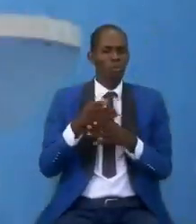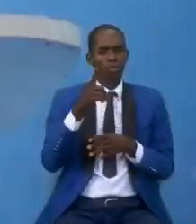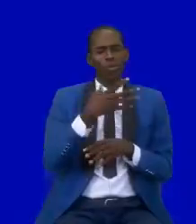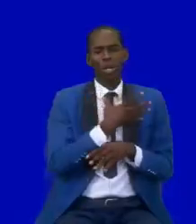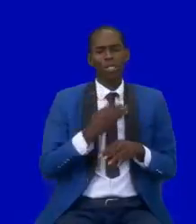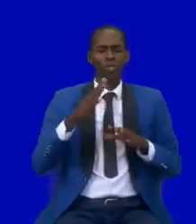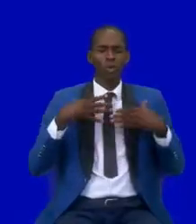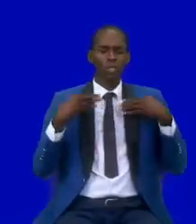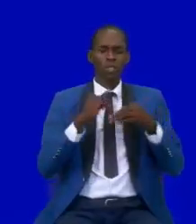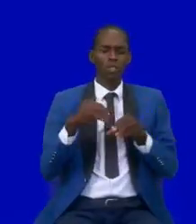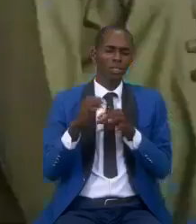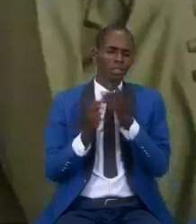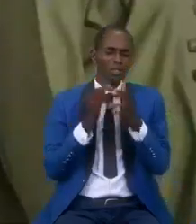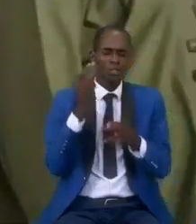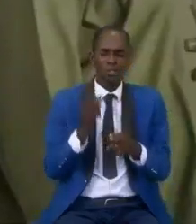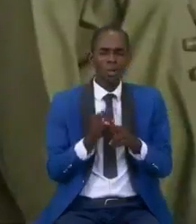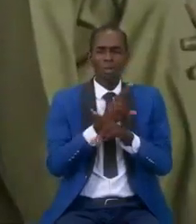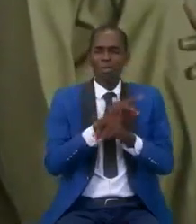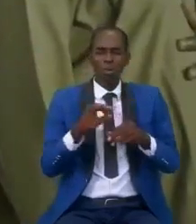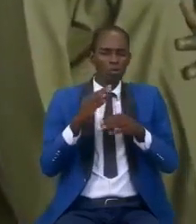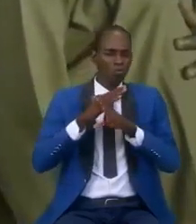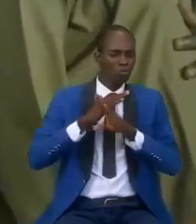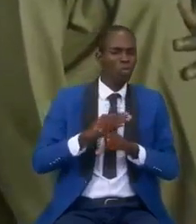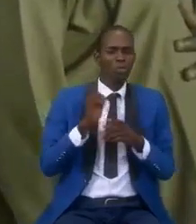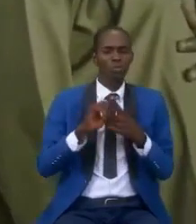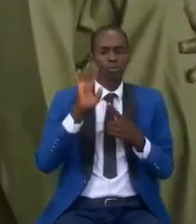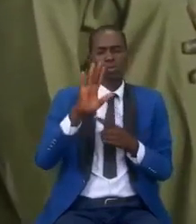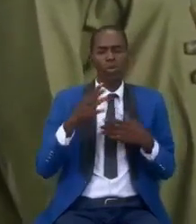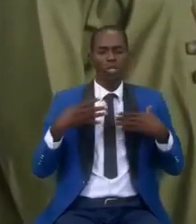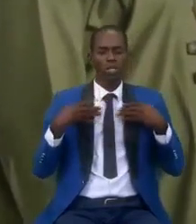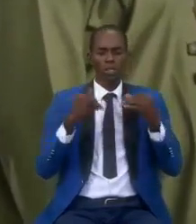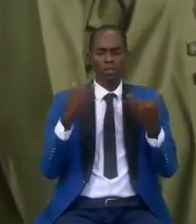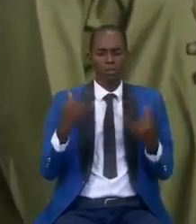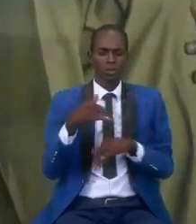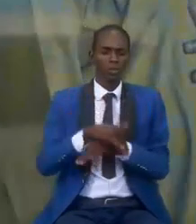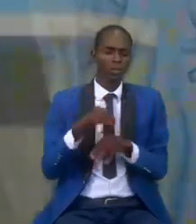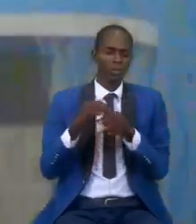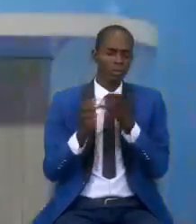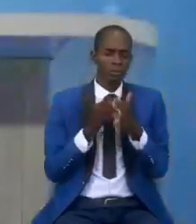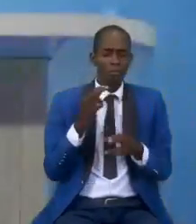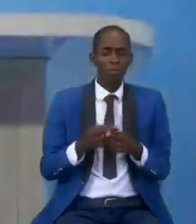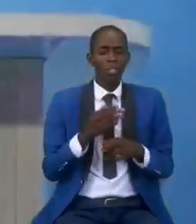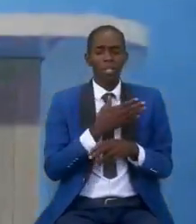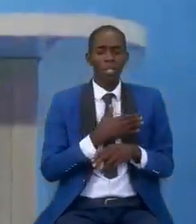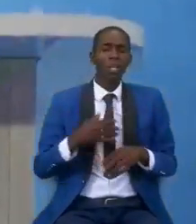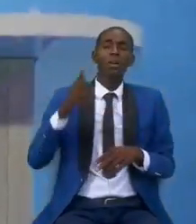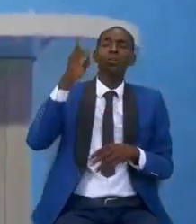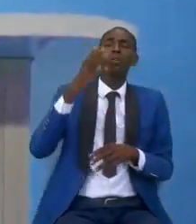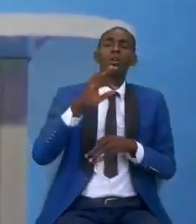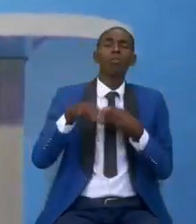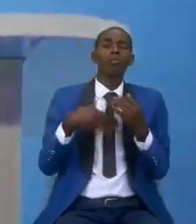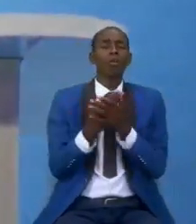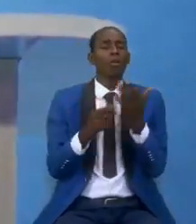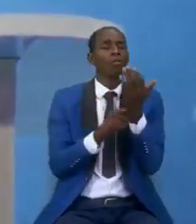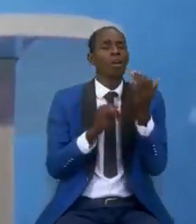tonight. And therefore, Lord, the God of all flesh, I pray that you look at all your people, heal them tonight in Jesus'